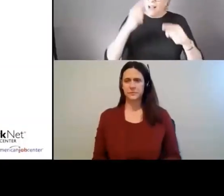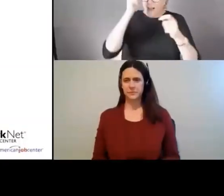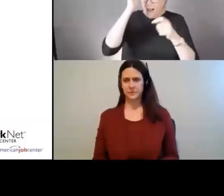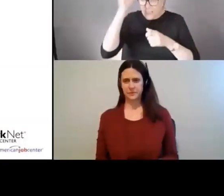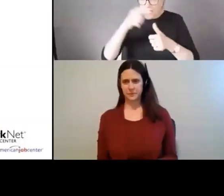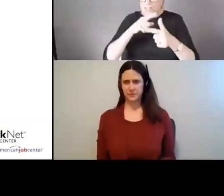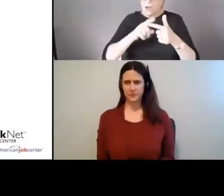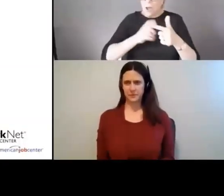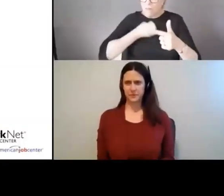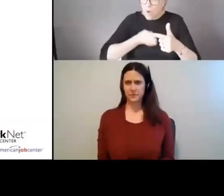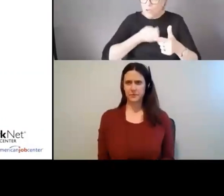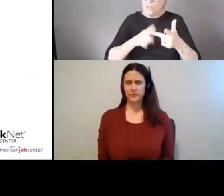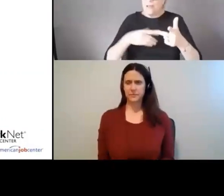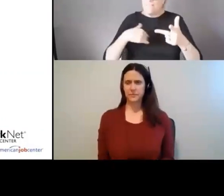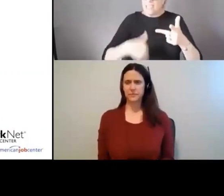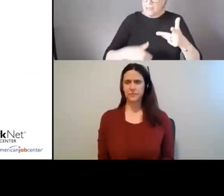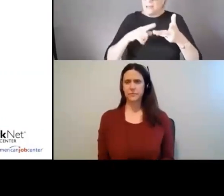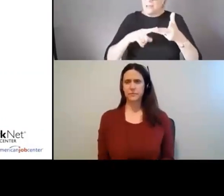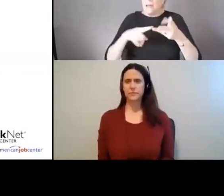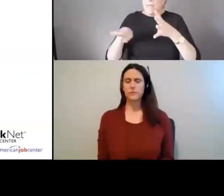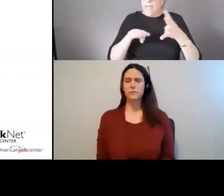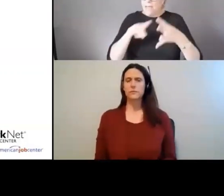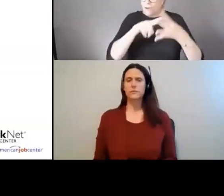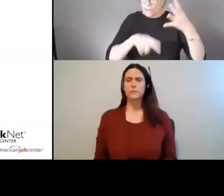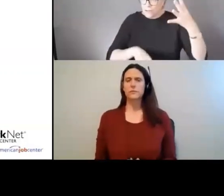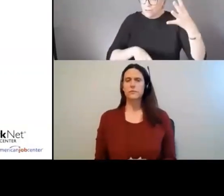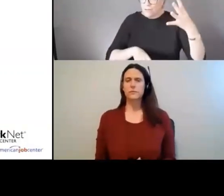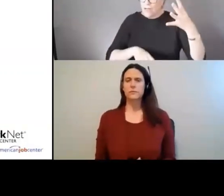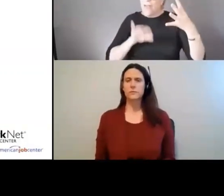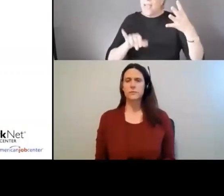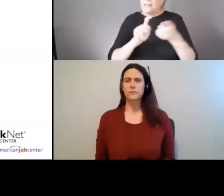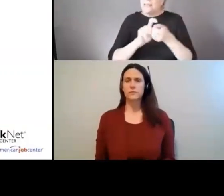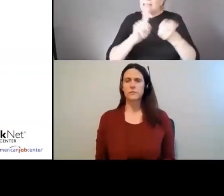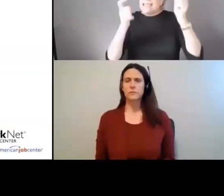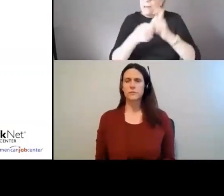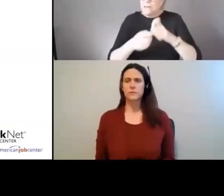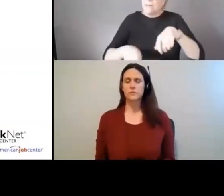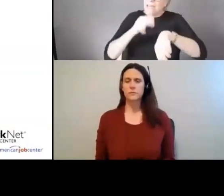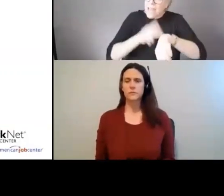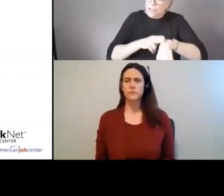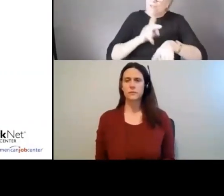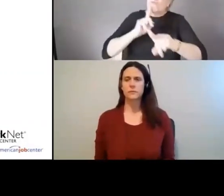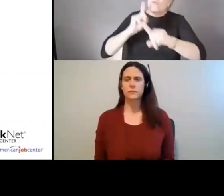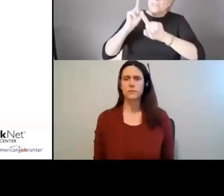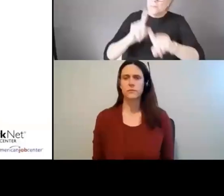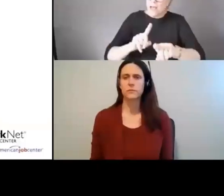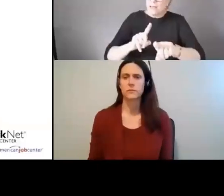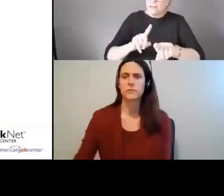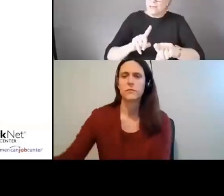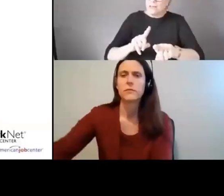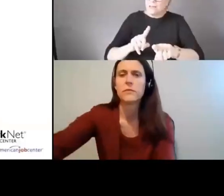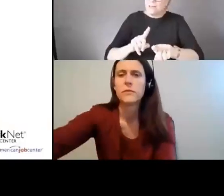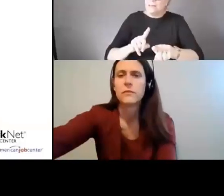emotions, physiological symptoms, and behaviors is an adaptive, natural response. When I